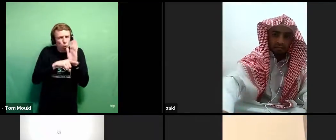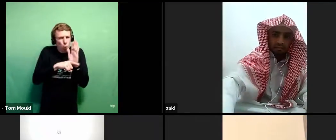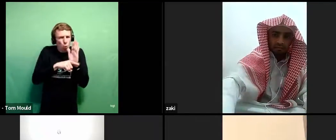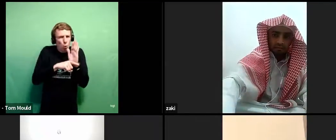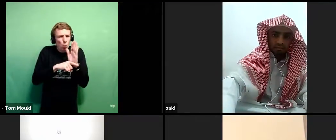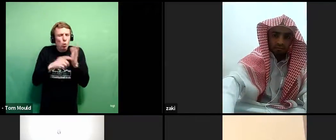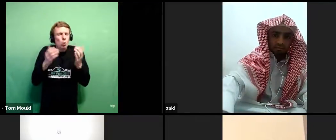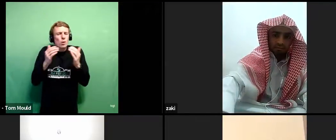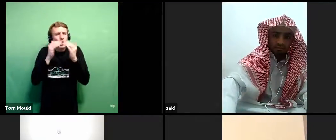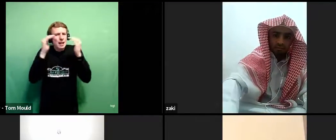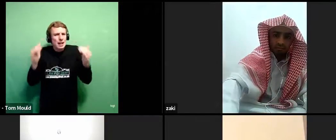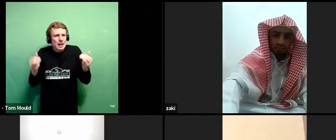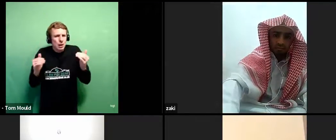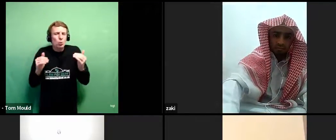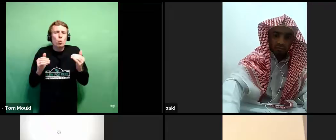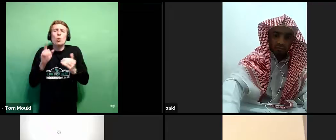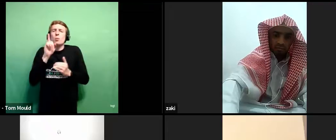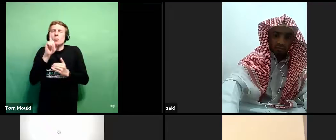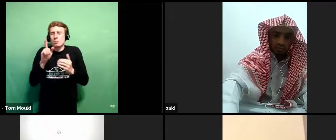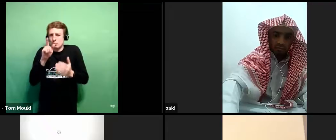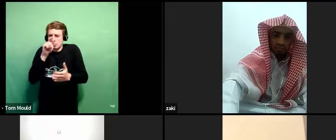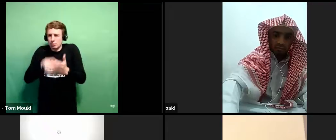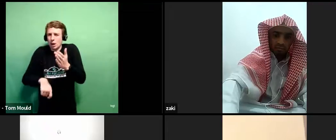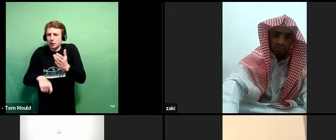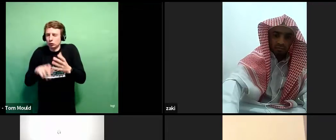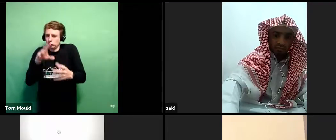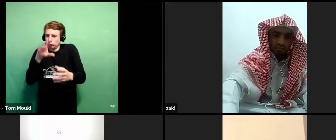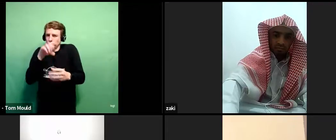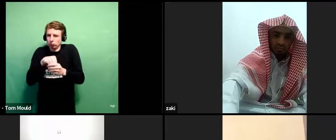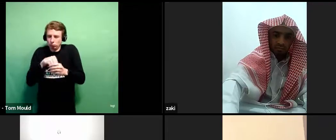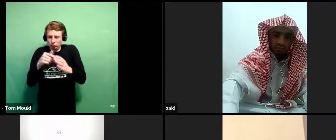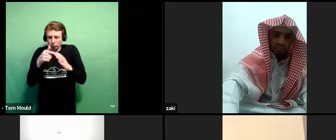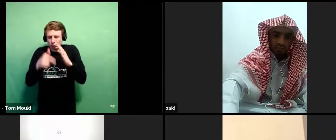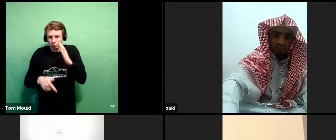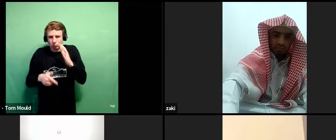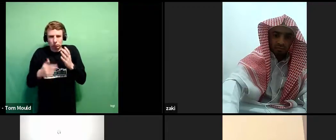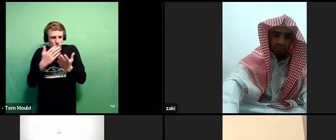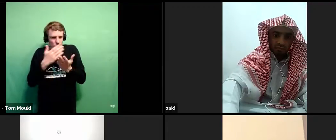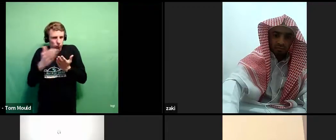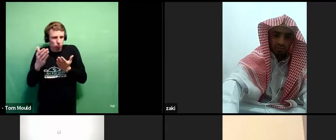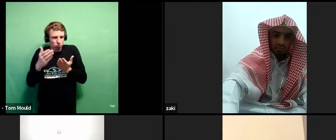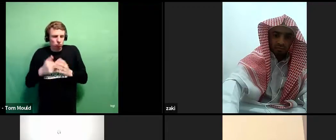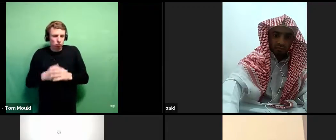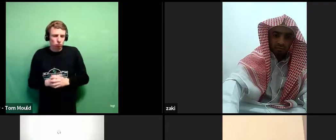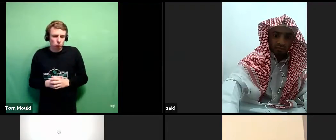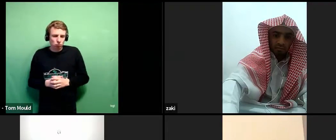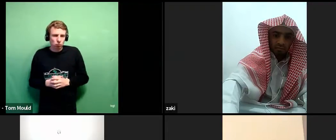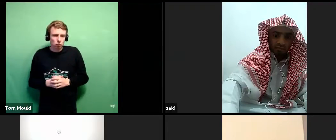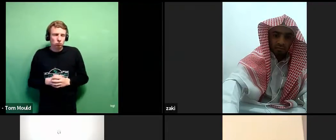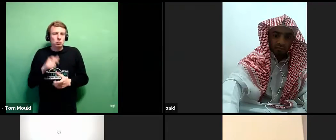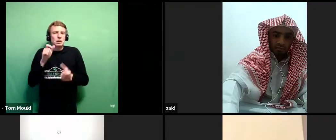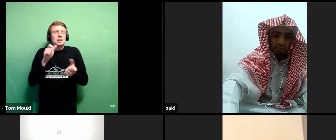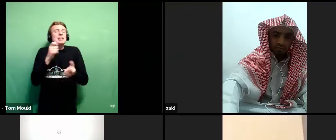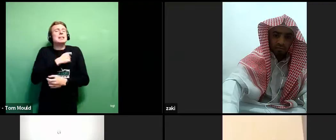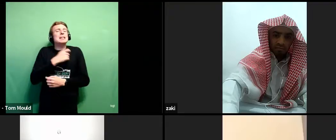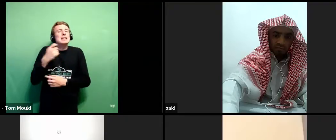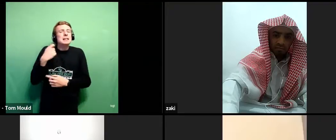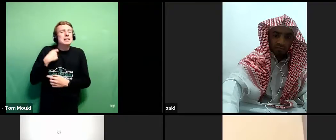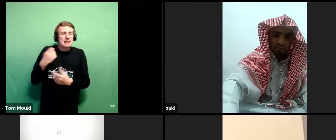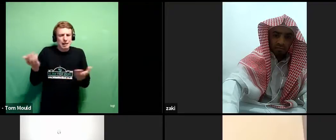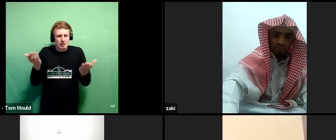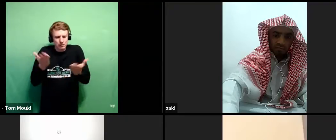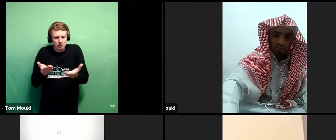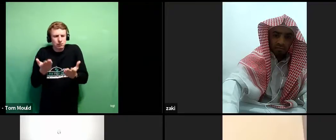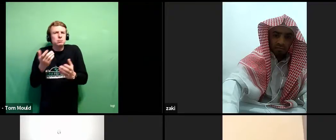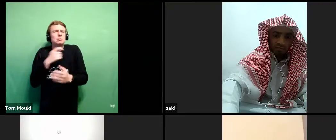The free for the free, the slave for the slave, and the female for the female. But if the killer is forgiven by